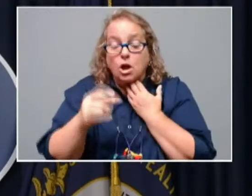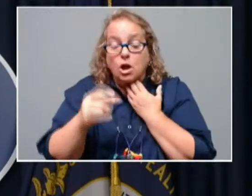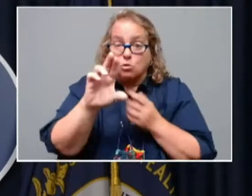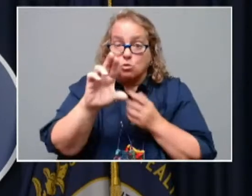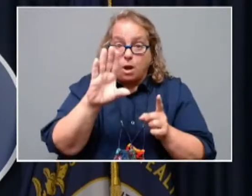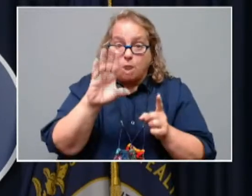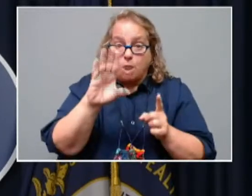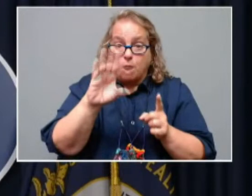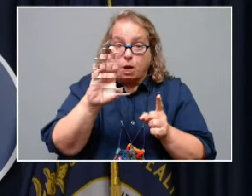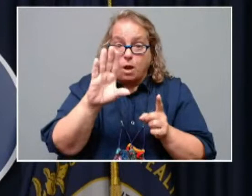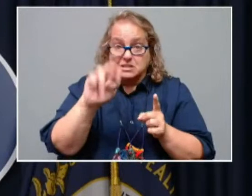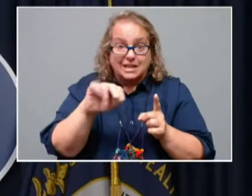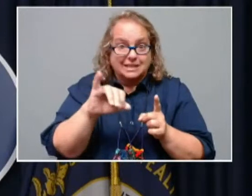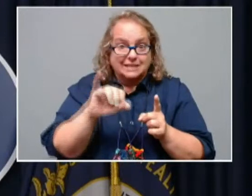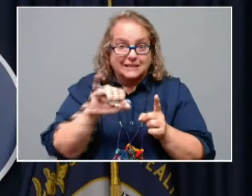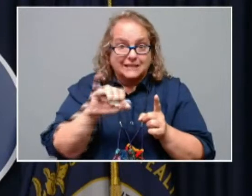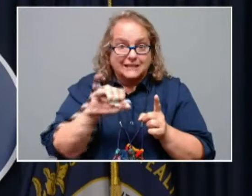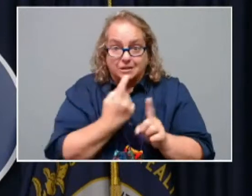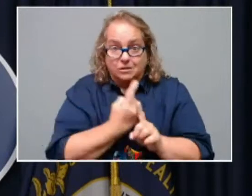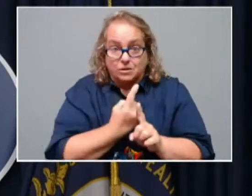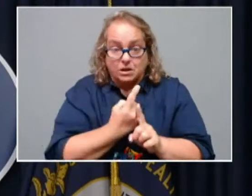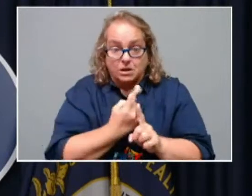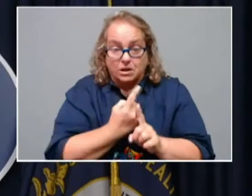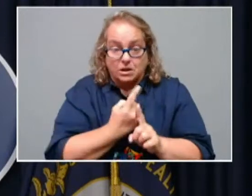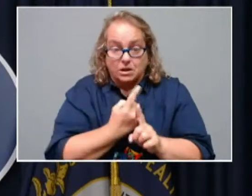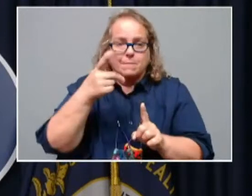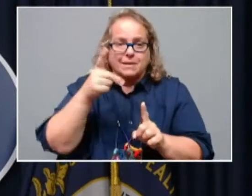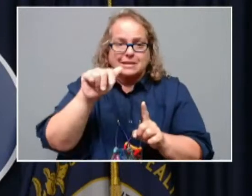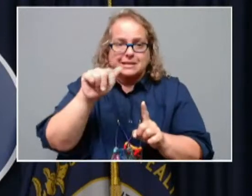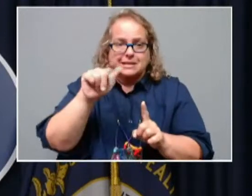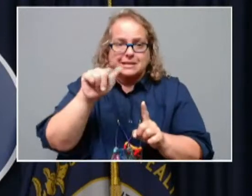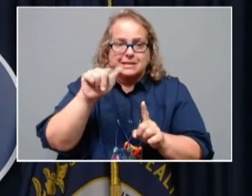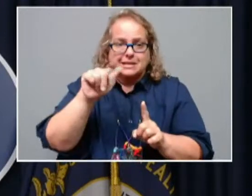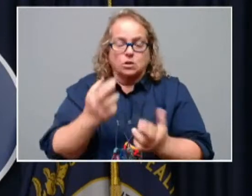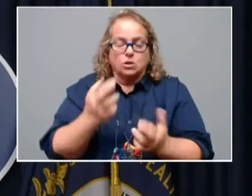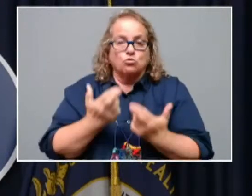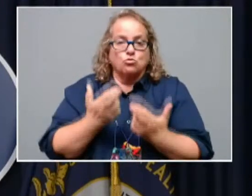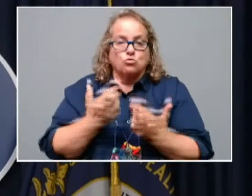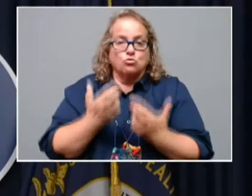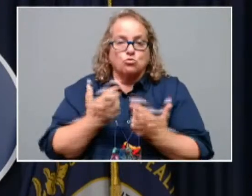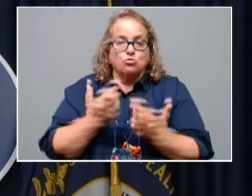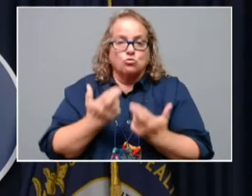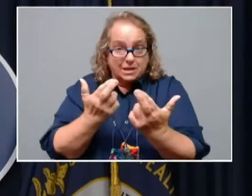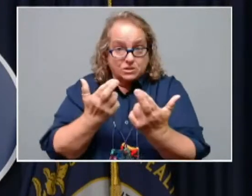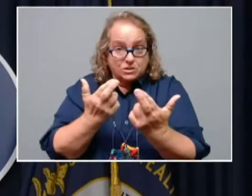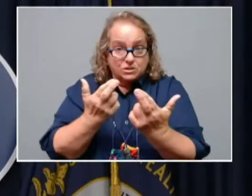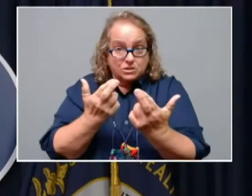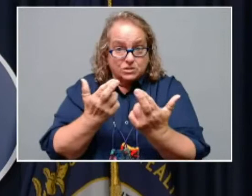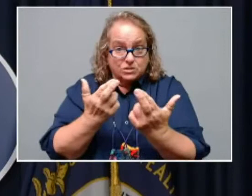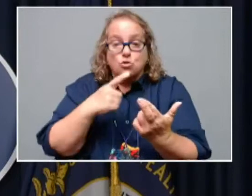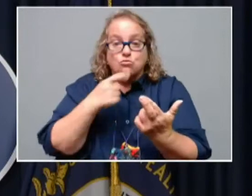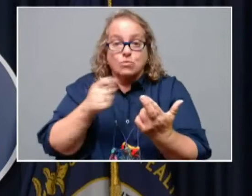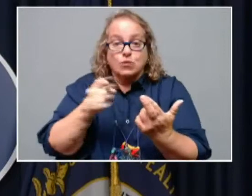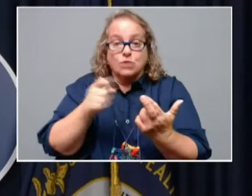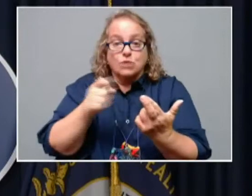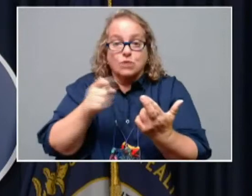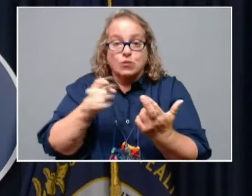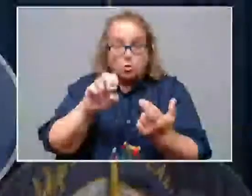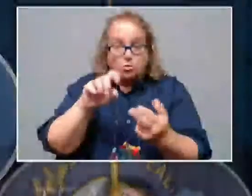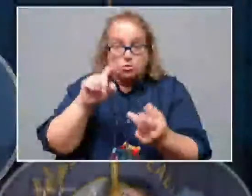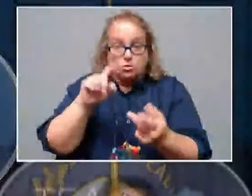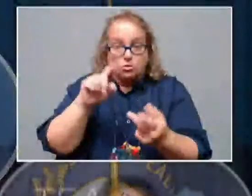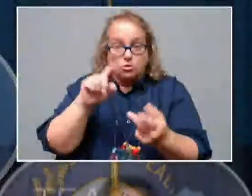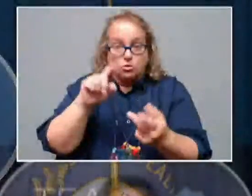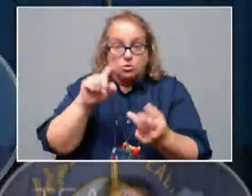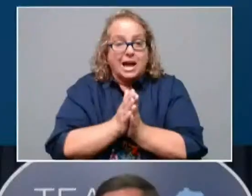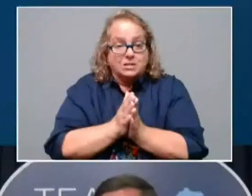set of red zone reduction recommendations that we're going to be asking local leadership